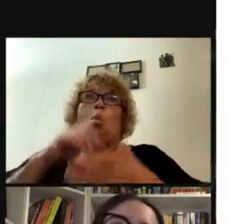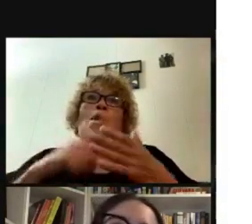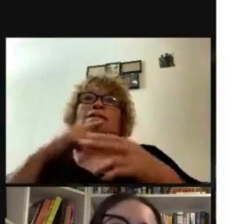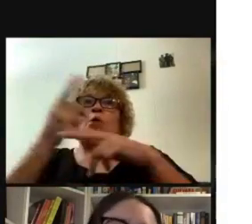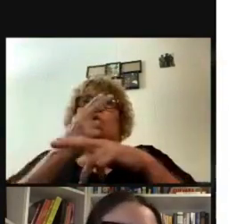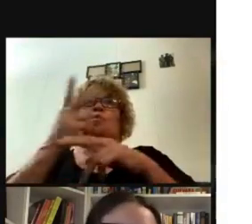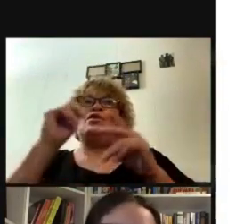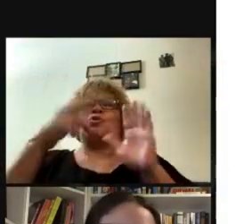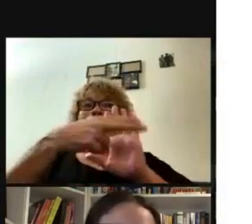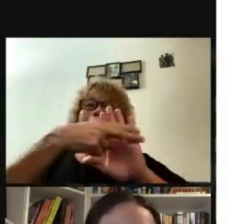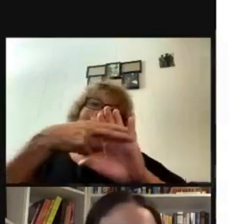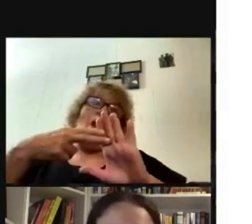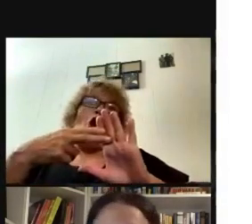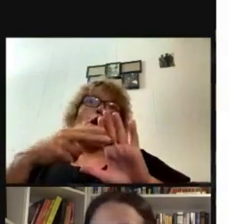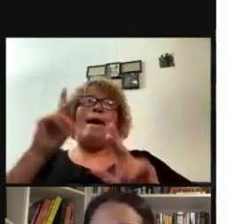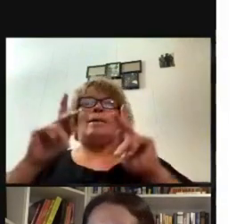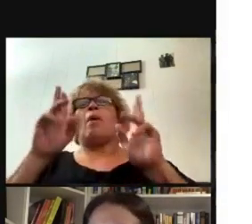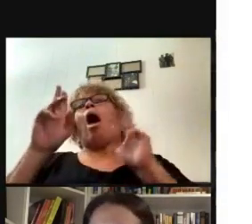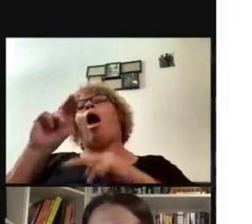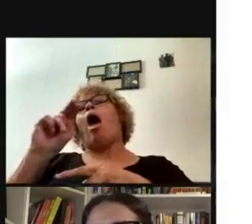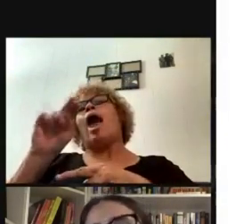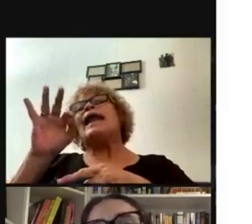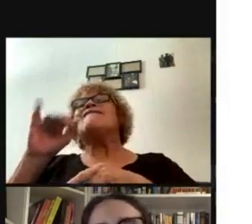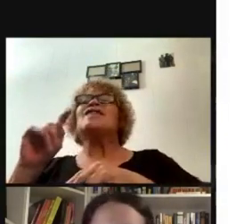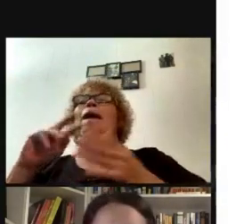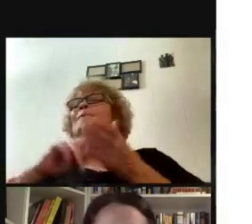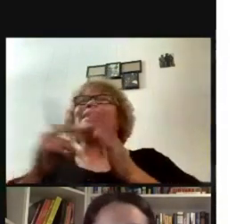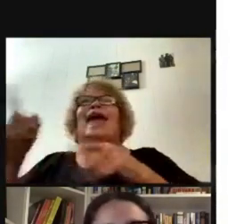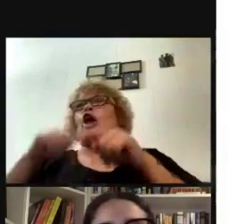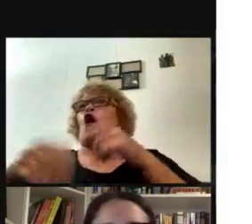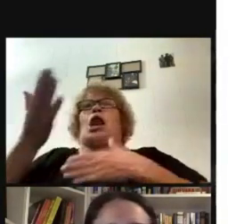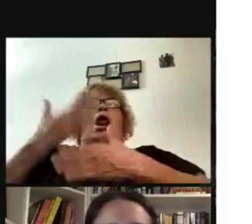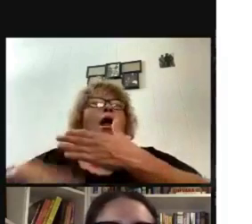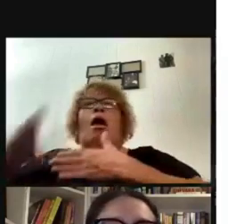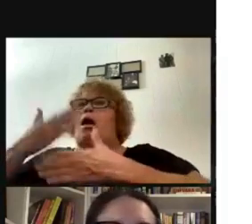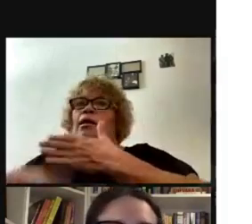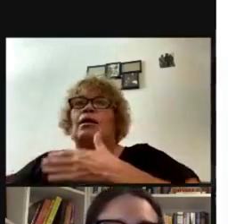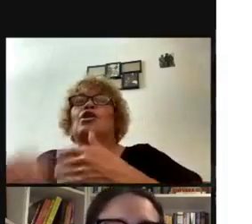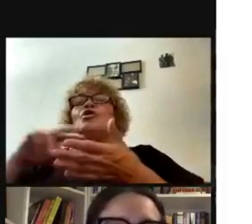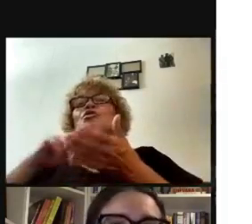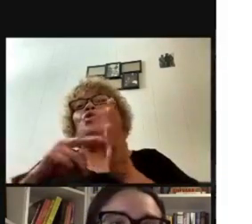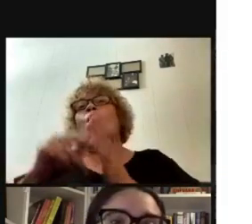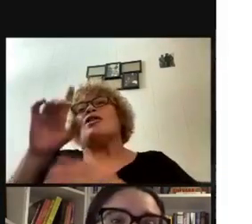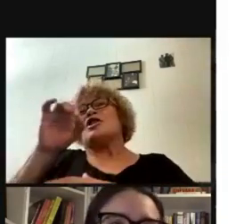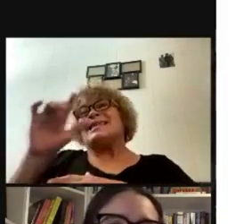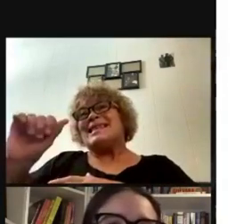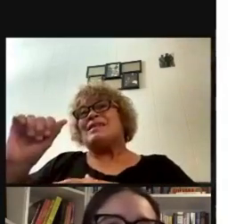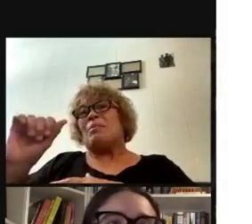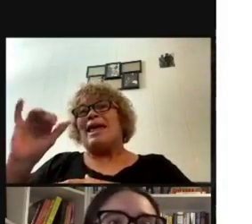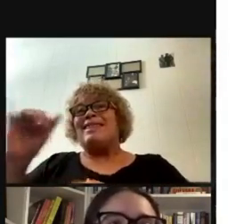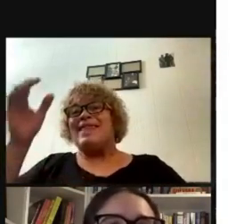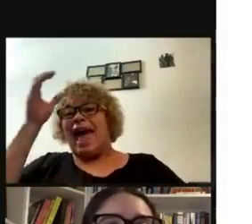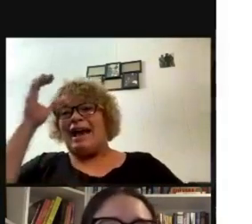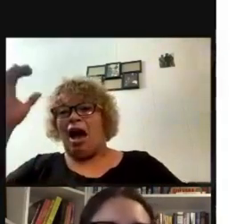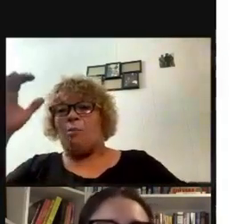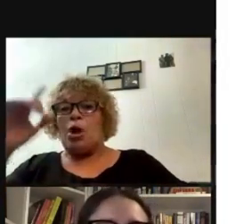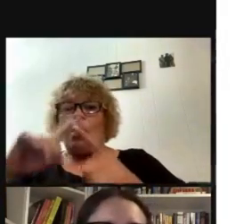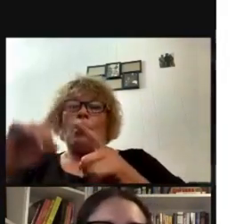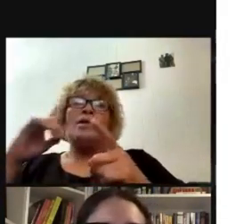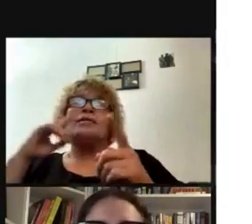mark people as unfit to reproduce. So in other words, you know, disability as a concept was really central